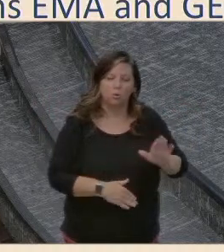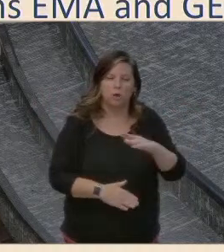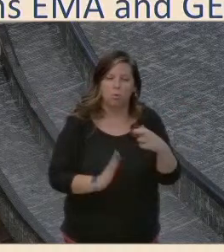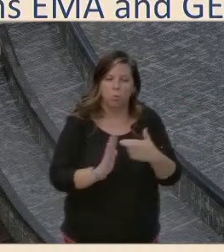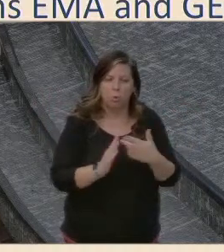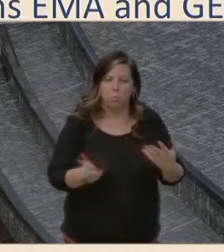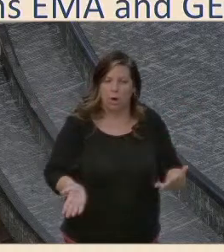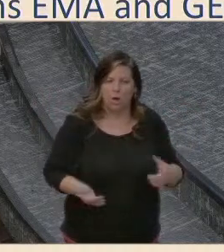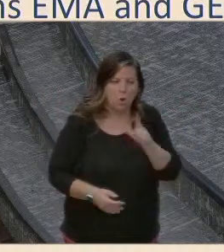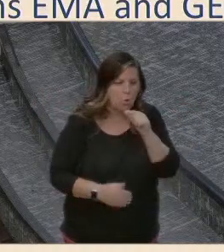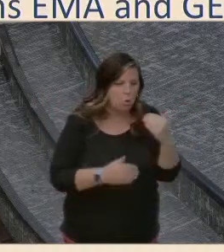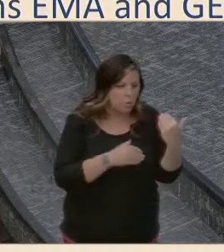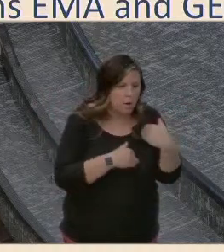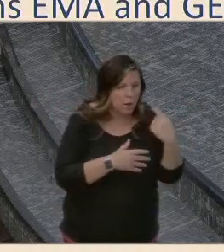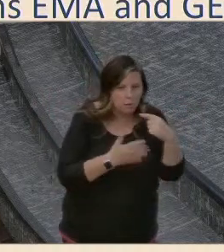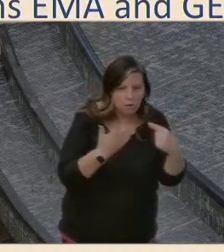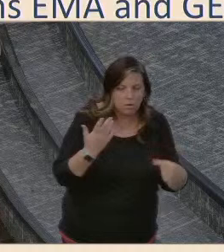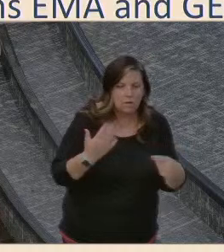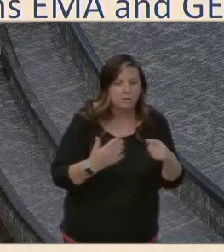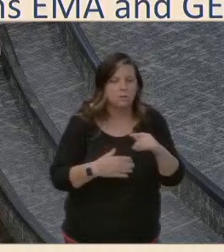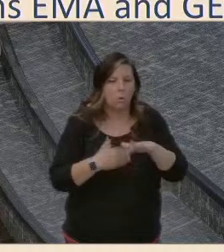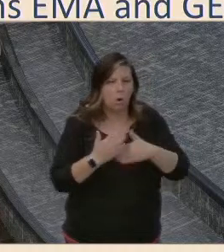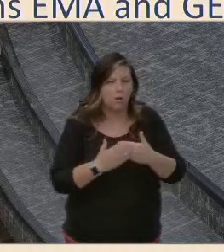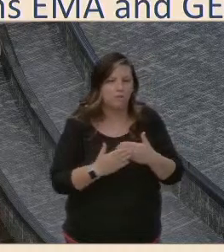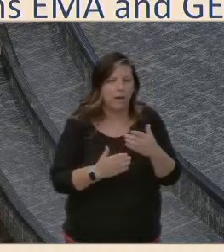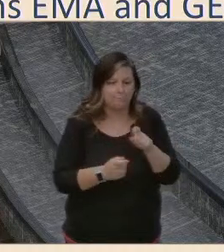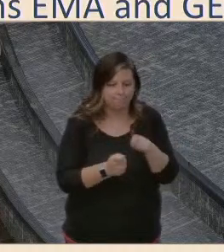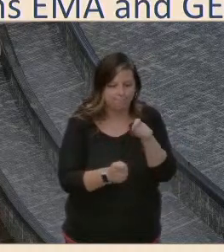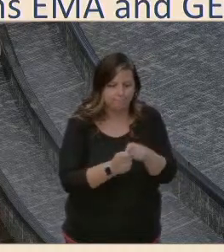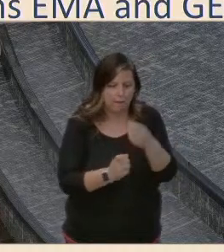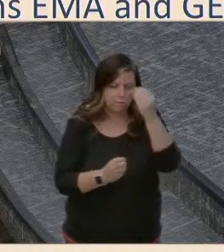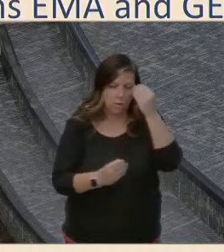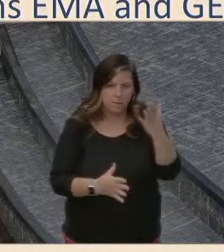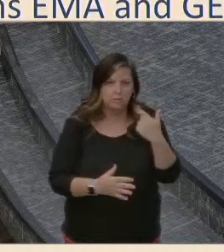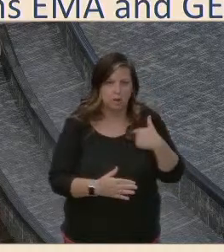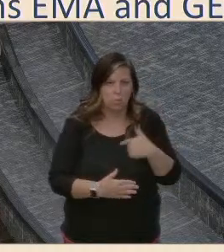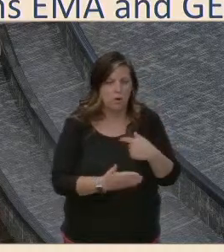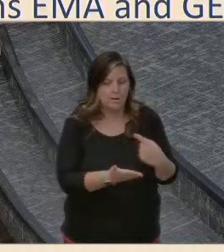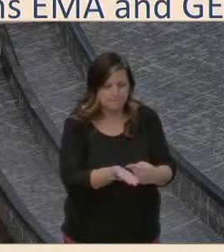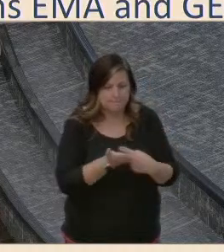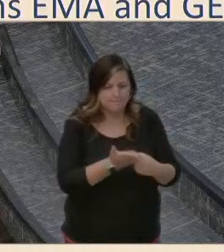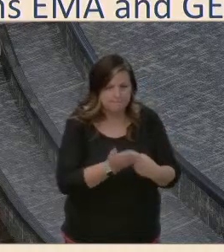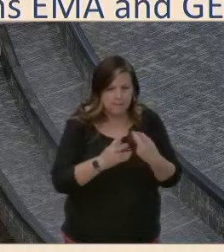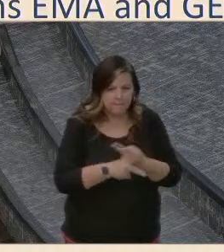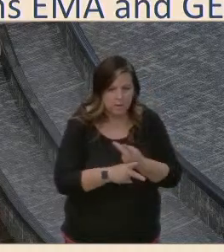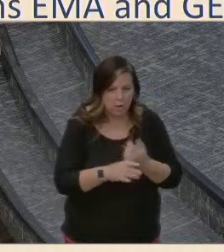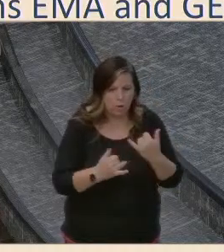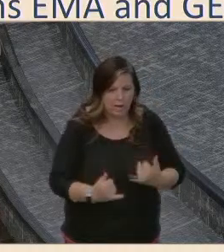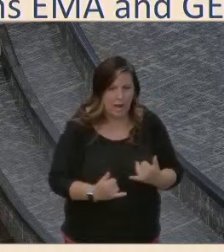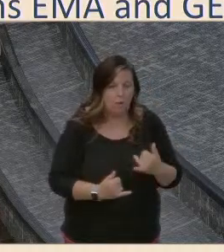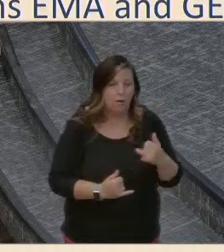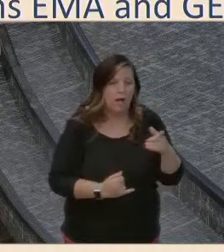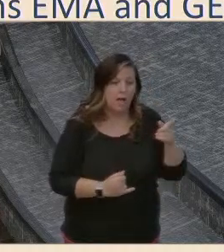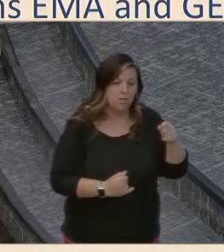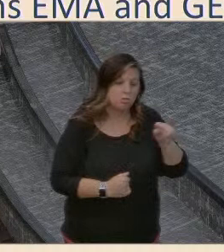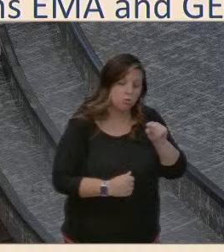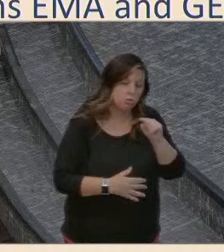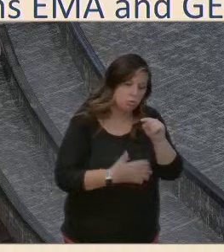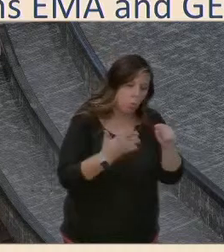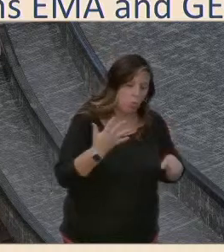being worked out currently, and those assignments are happening right now.